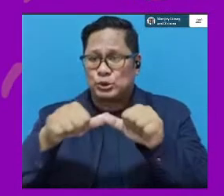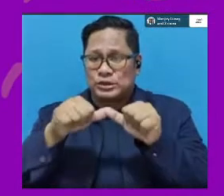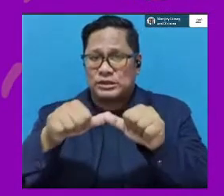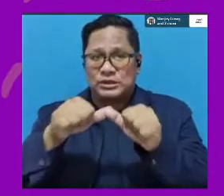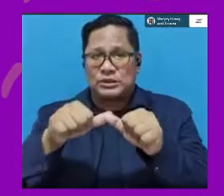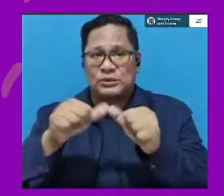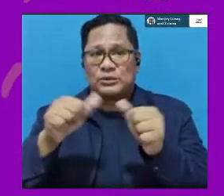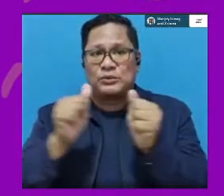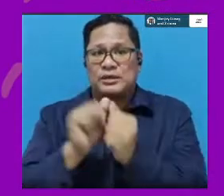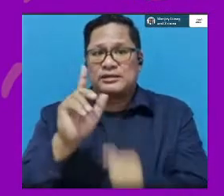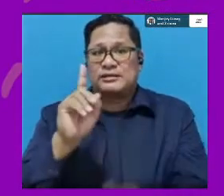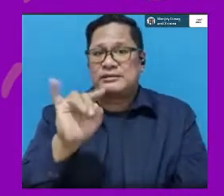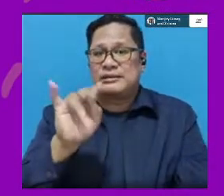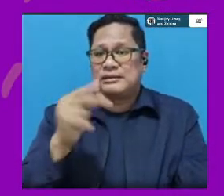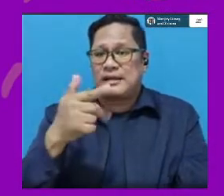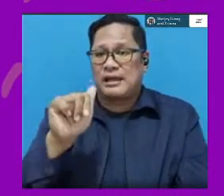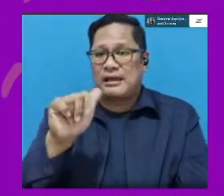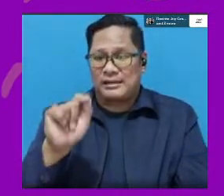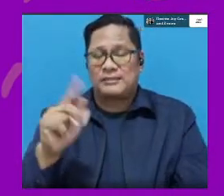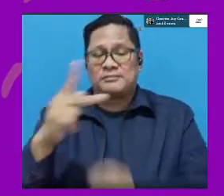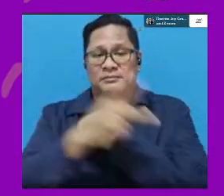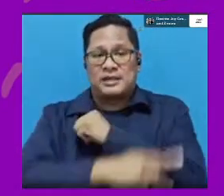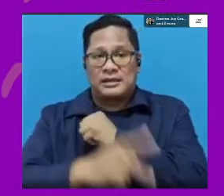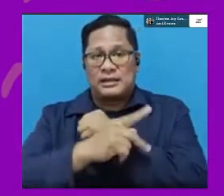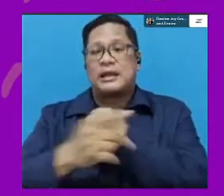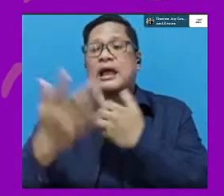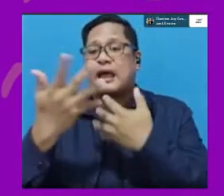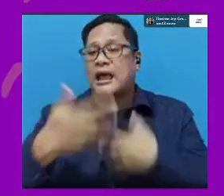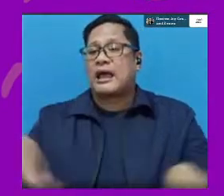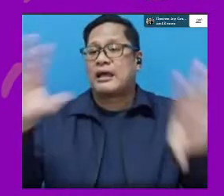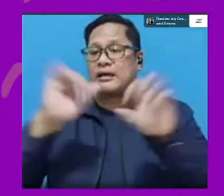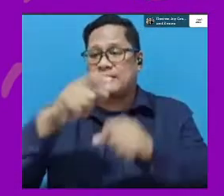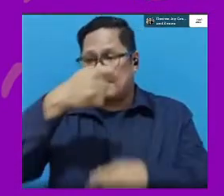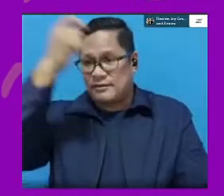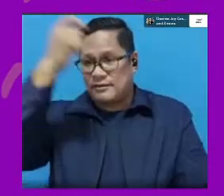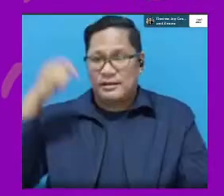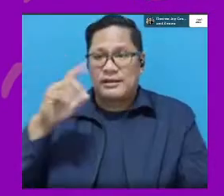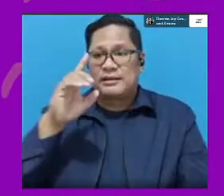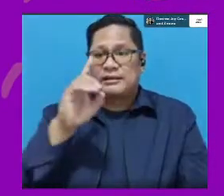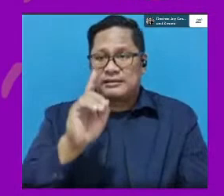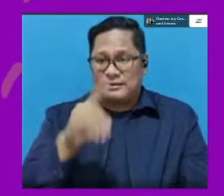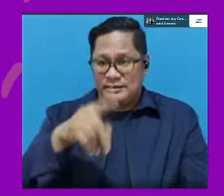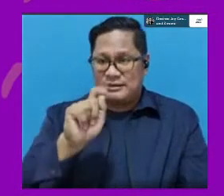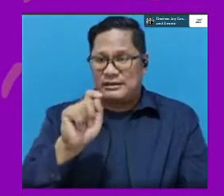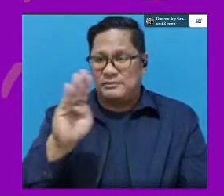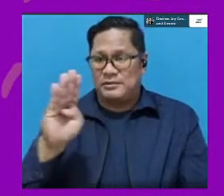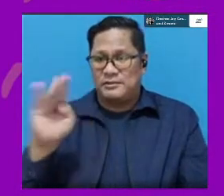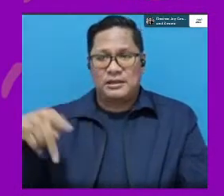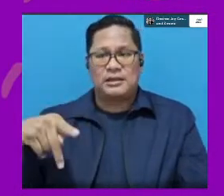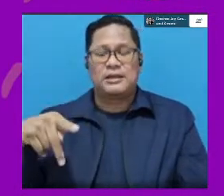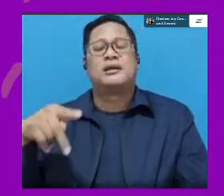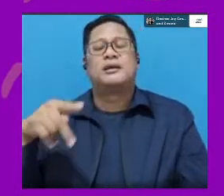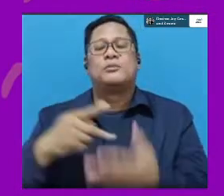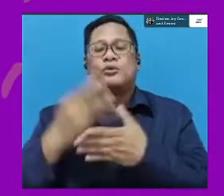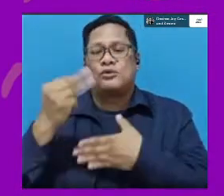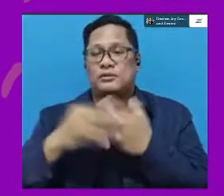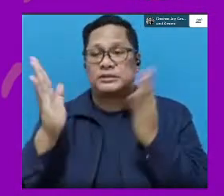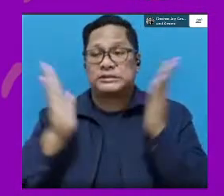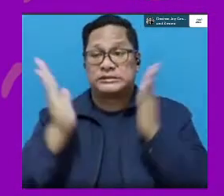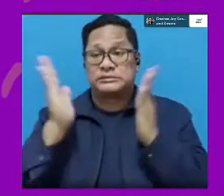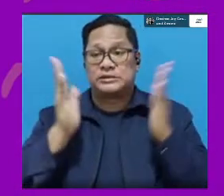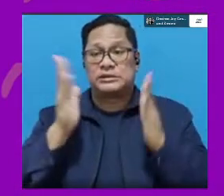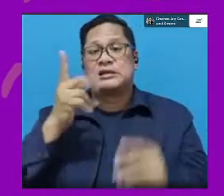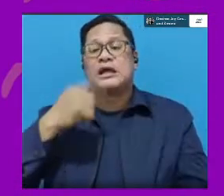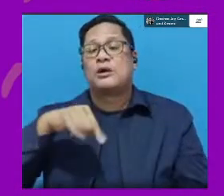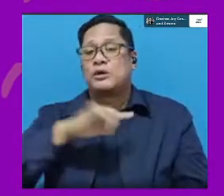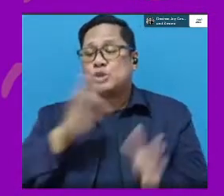Dinagat province after she graduated from the DTTB program last year, serving in one of the